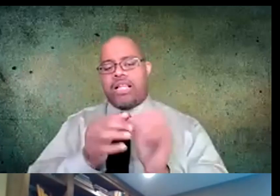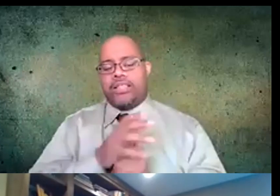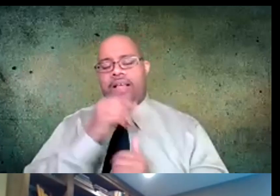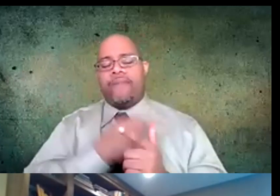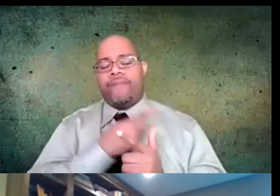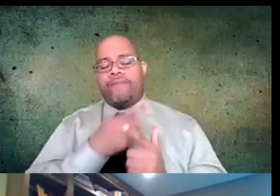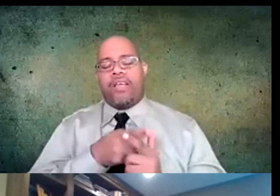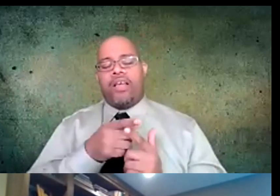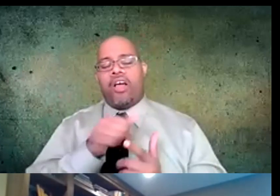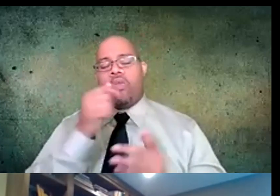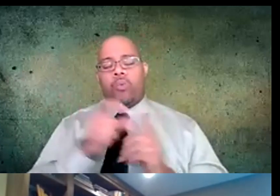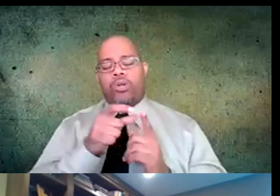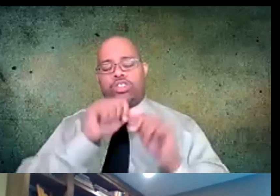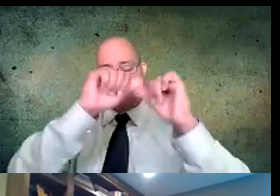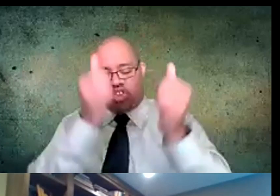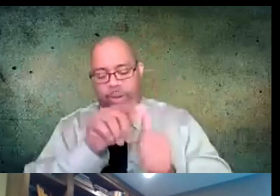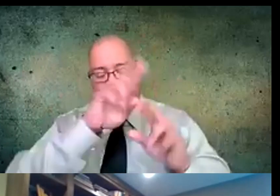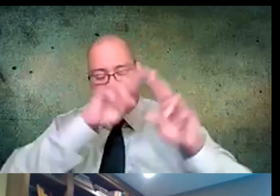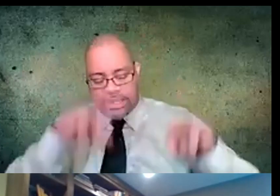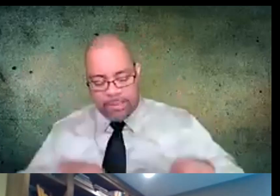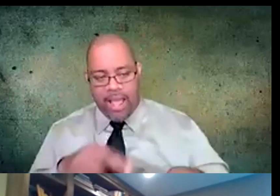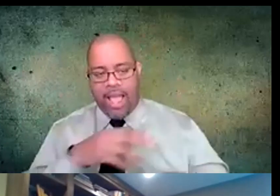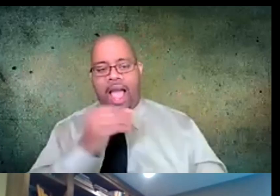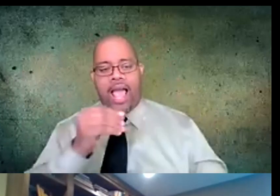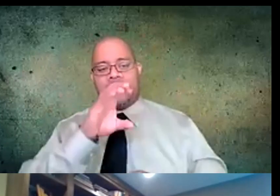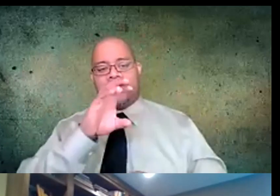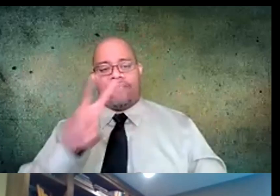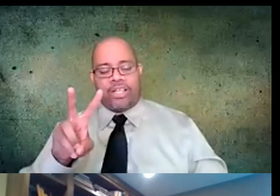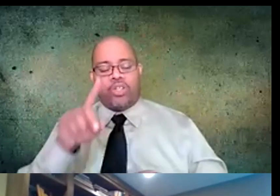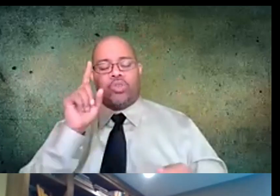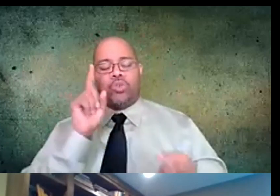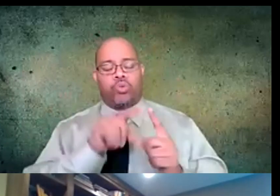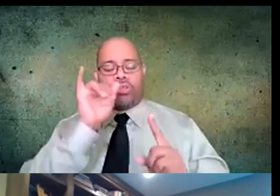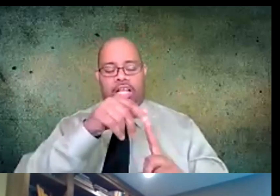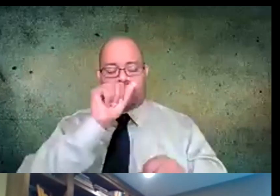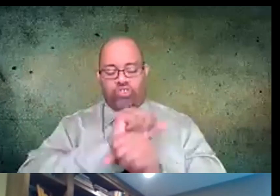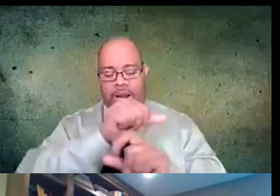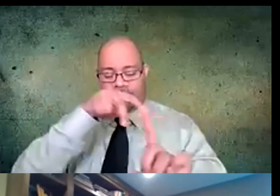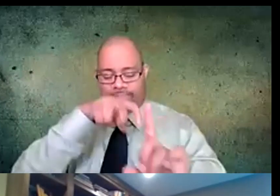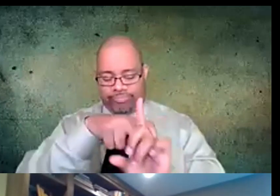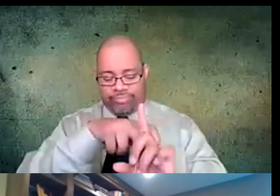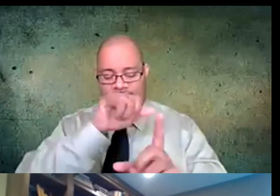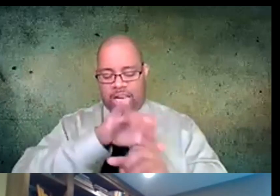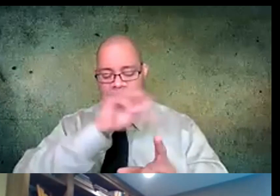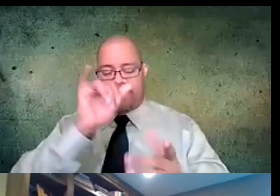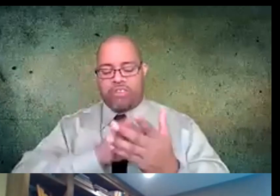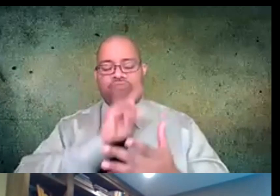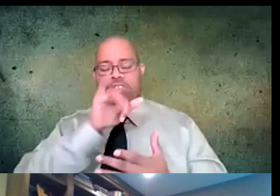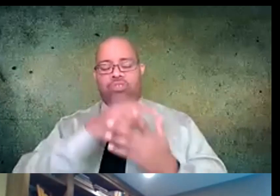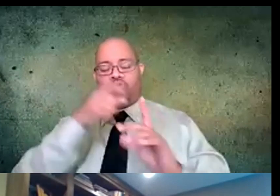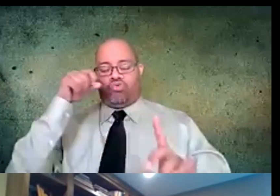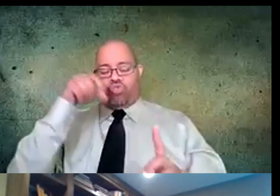then, in other words, tailor your resume and your CV to that job or to that company that you're really